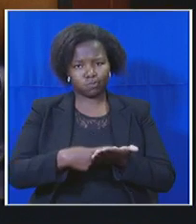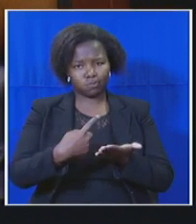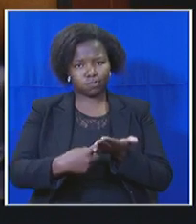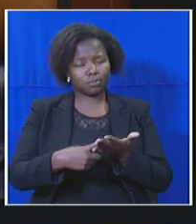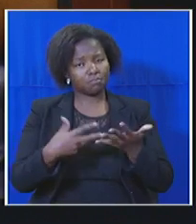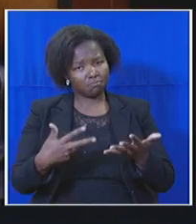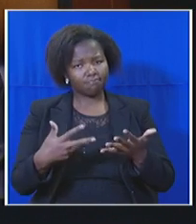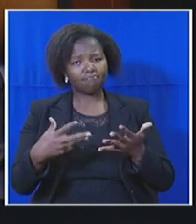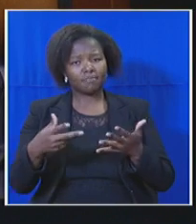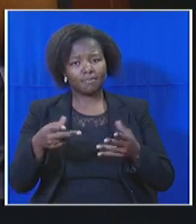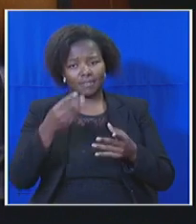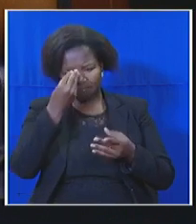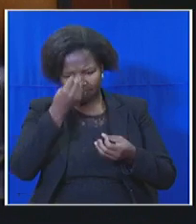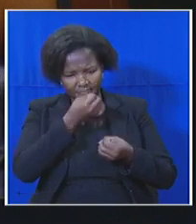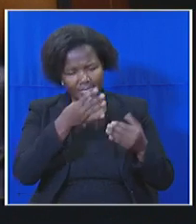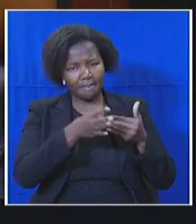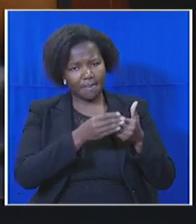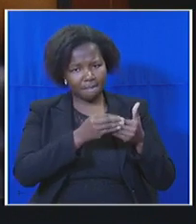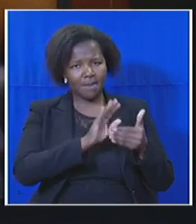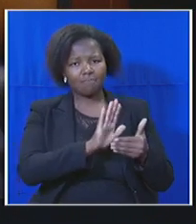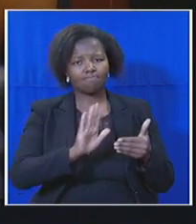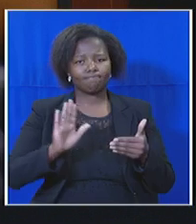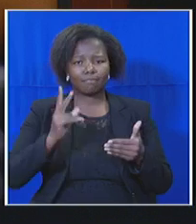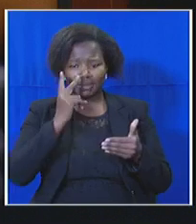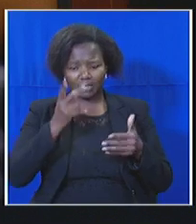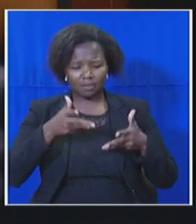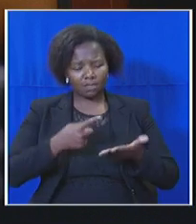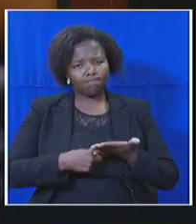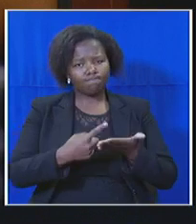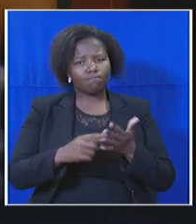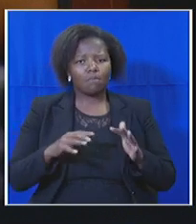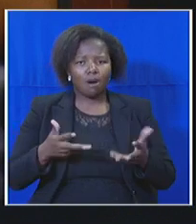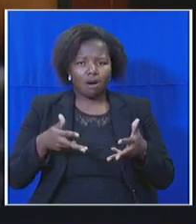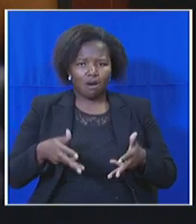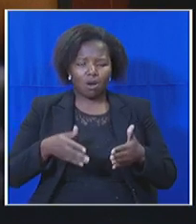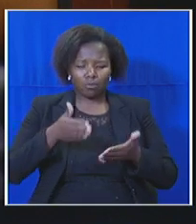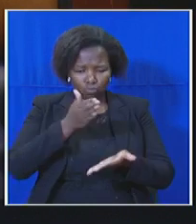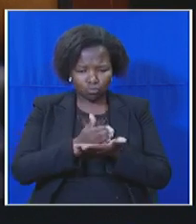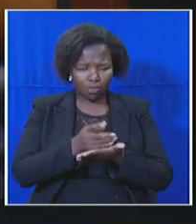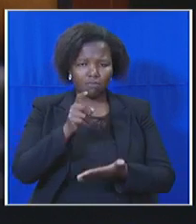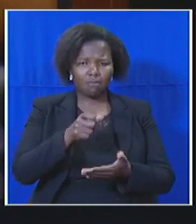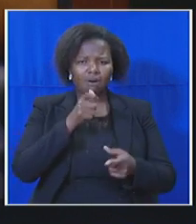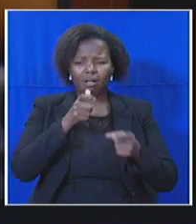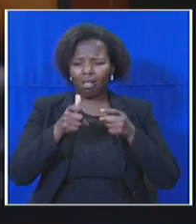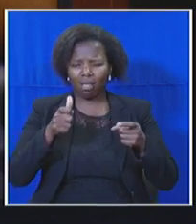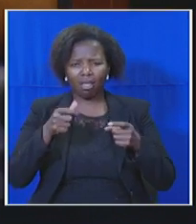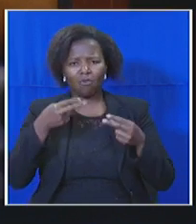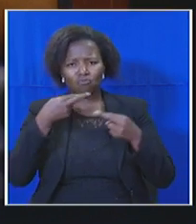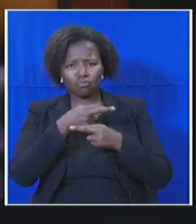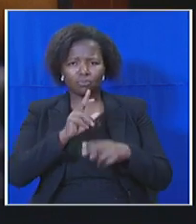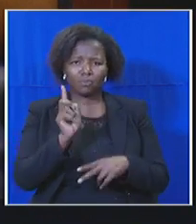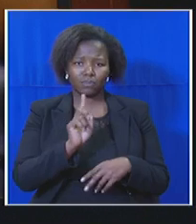their members on how effectively we can bring this to an end without going forward